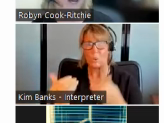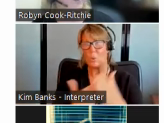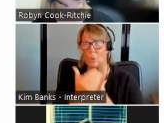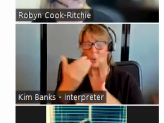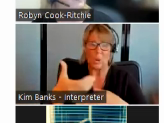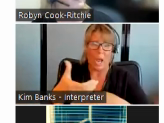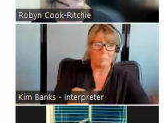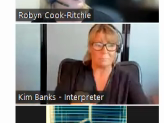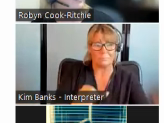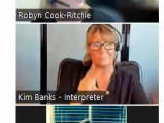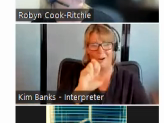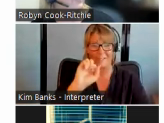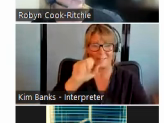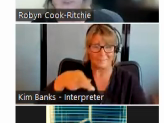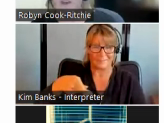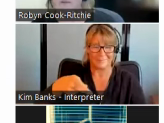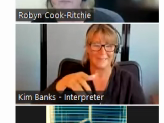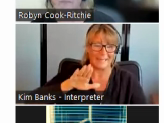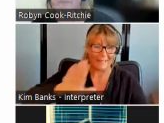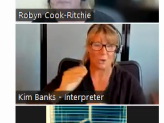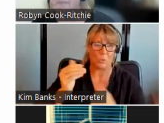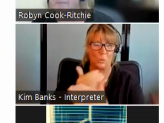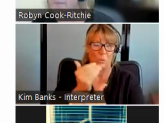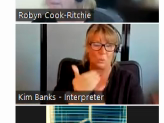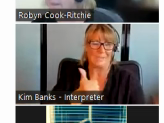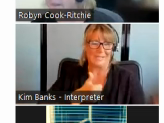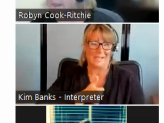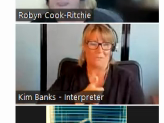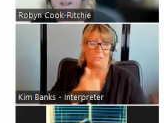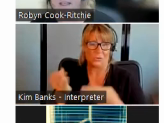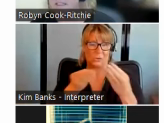new acronyms. Okay.